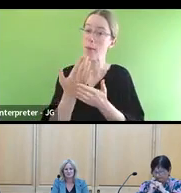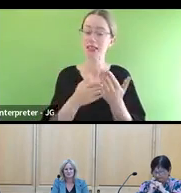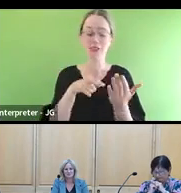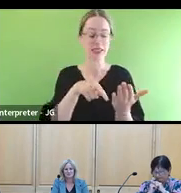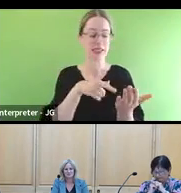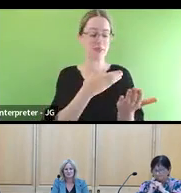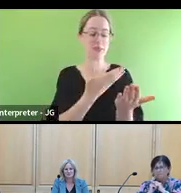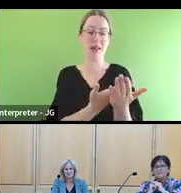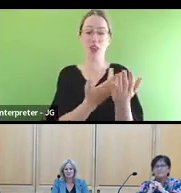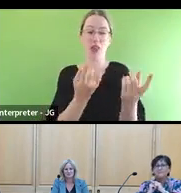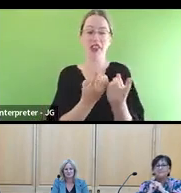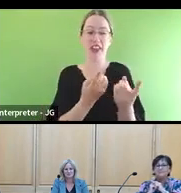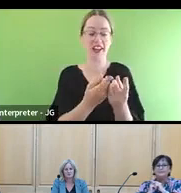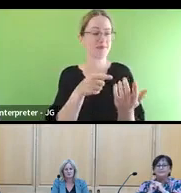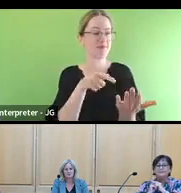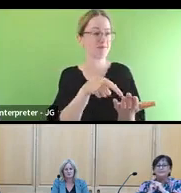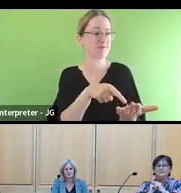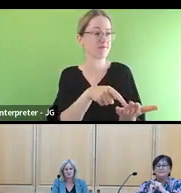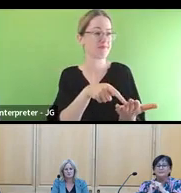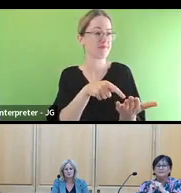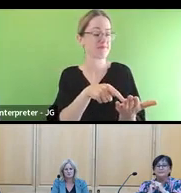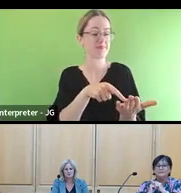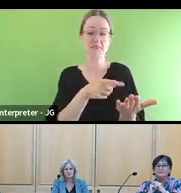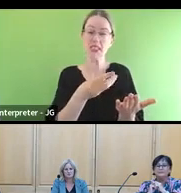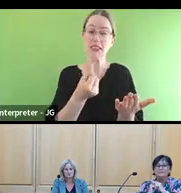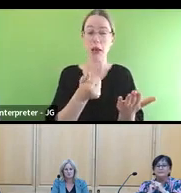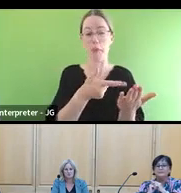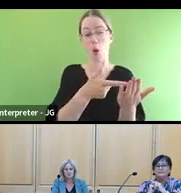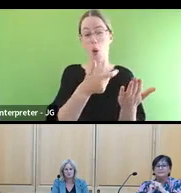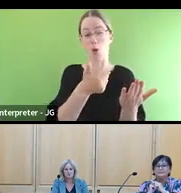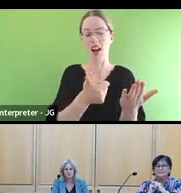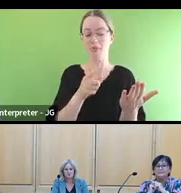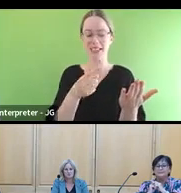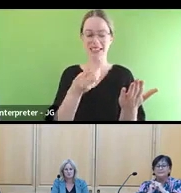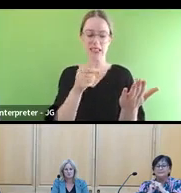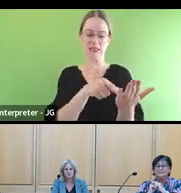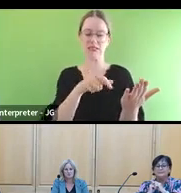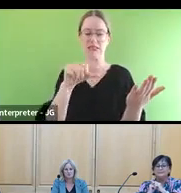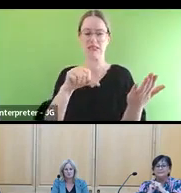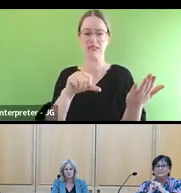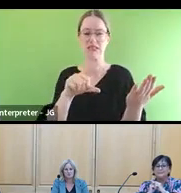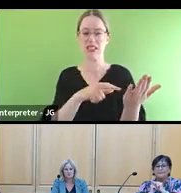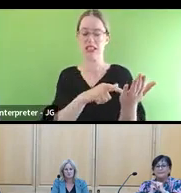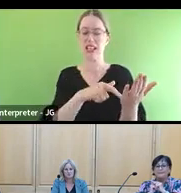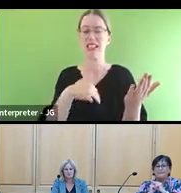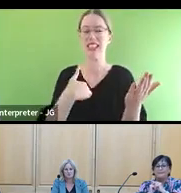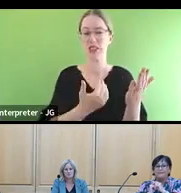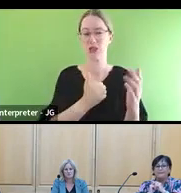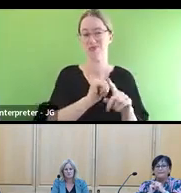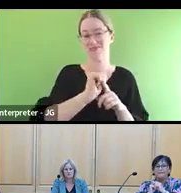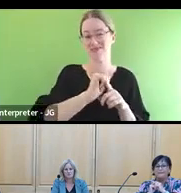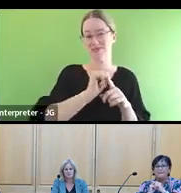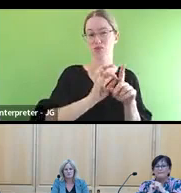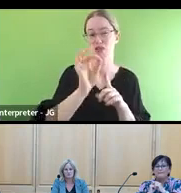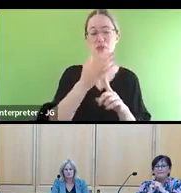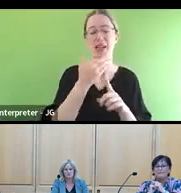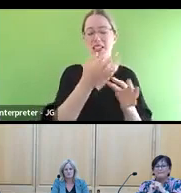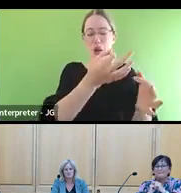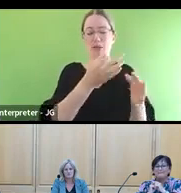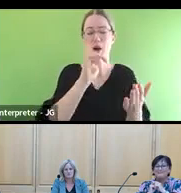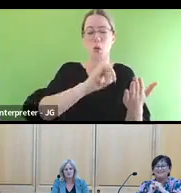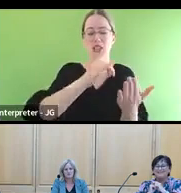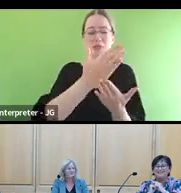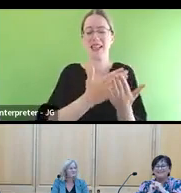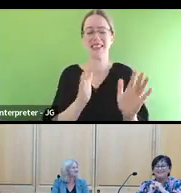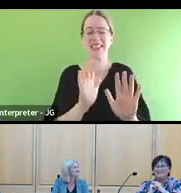this bill thing, that are okay, but there's parts of it that aren't. We need to make it better, and please don't ask me which parts